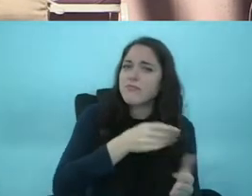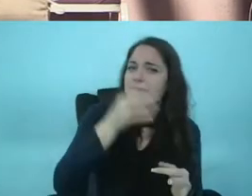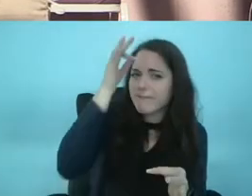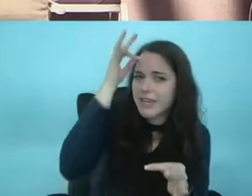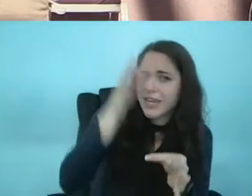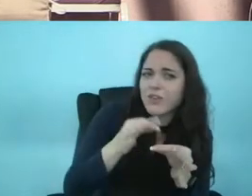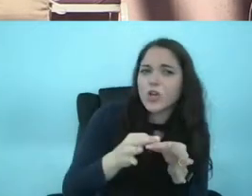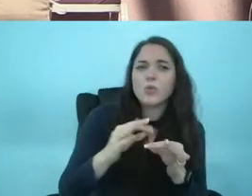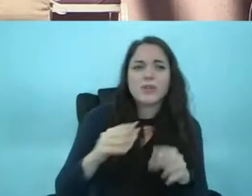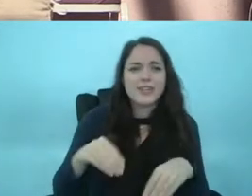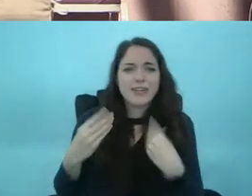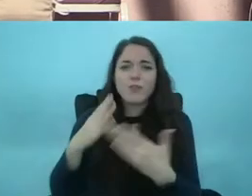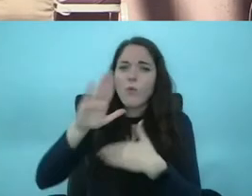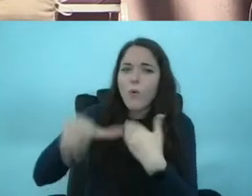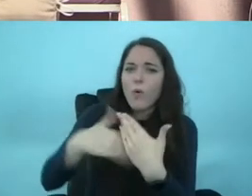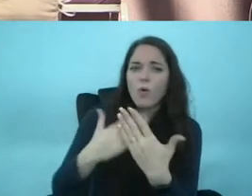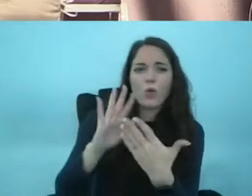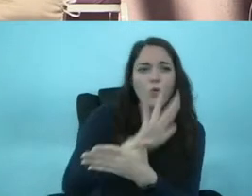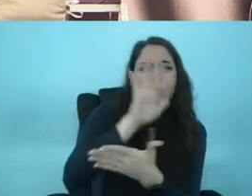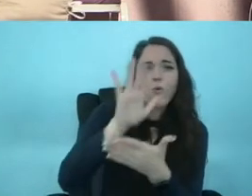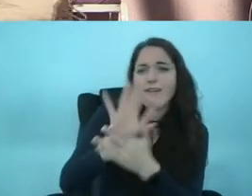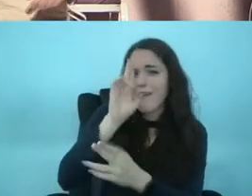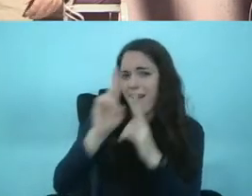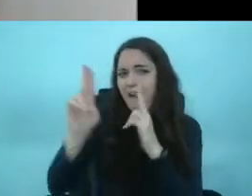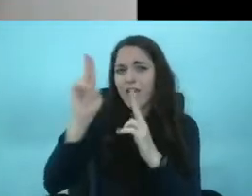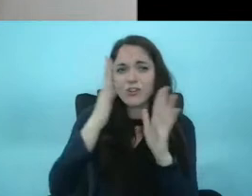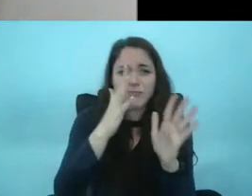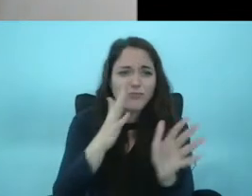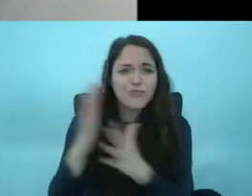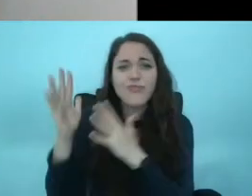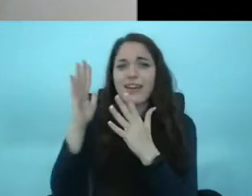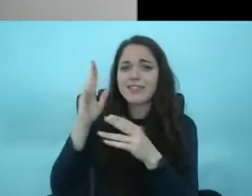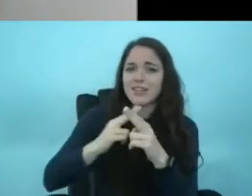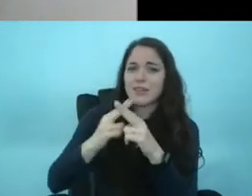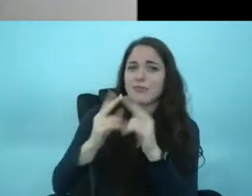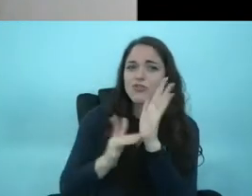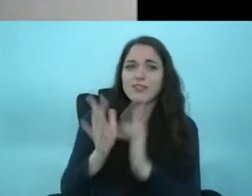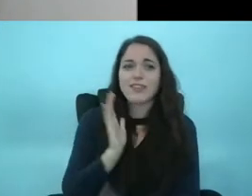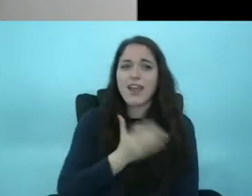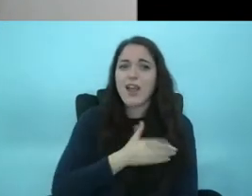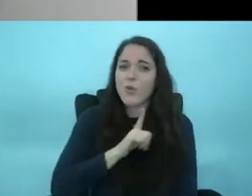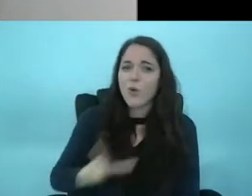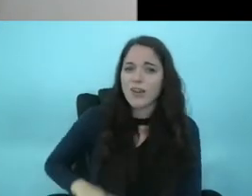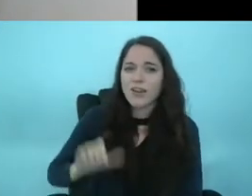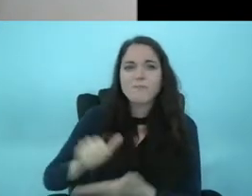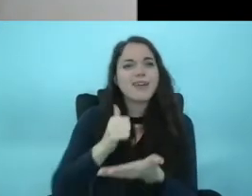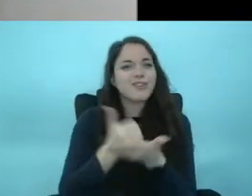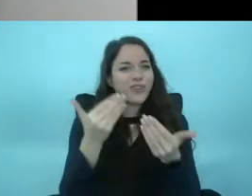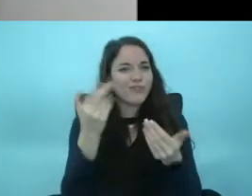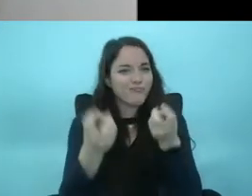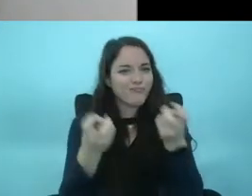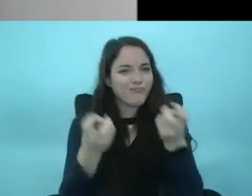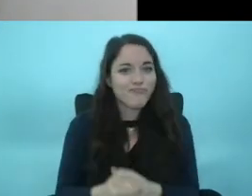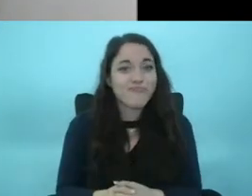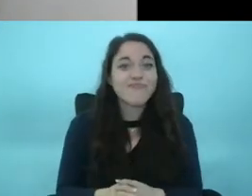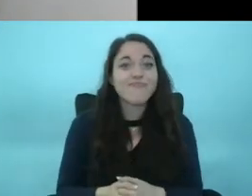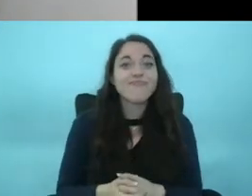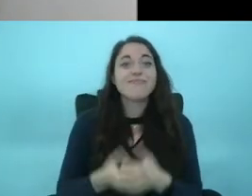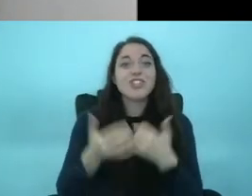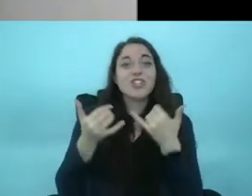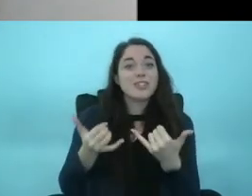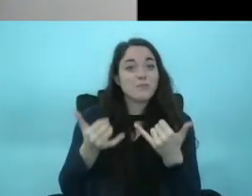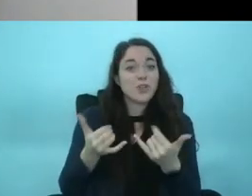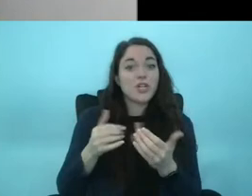Jesus our Lord. Amen. See you. Contemporary reading from Litany from